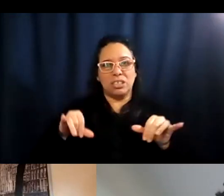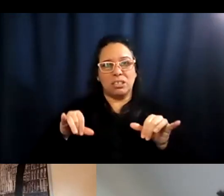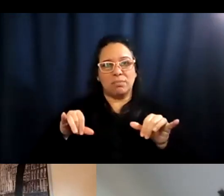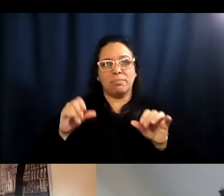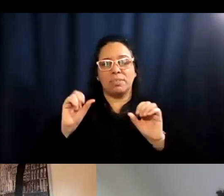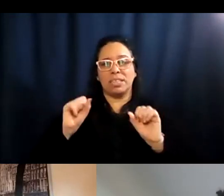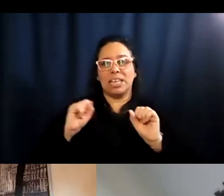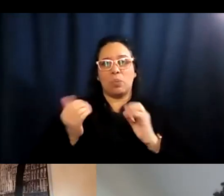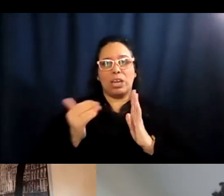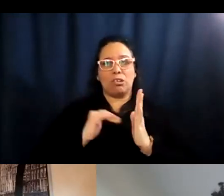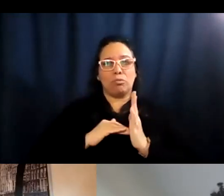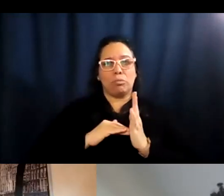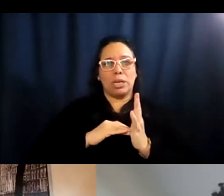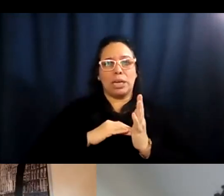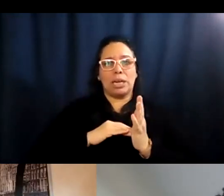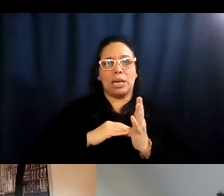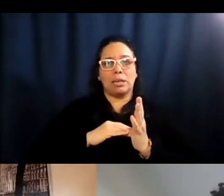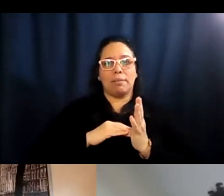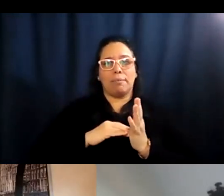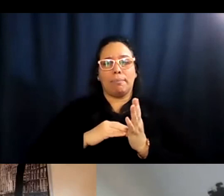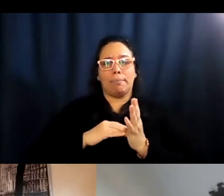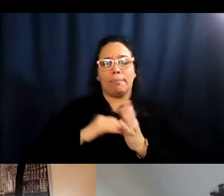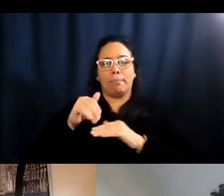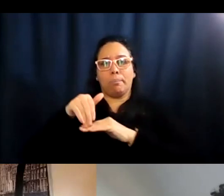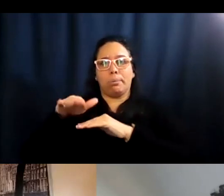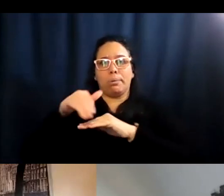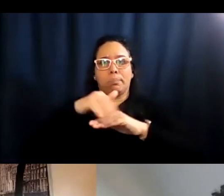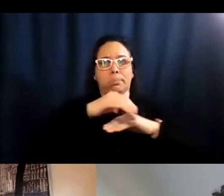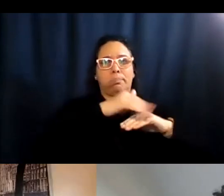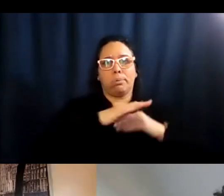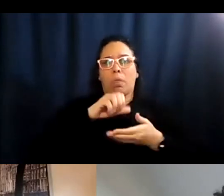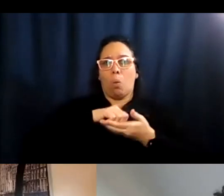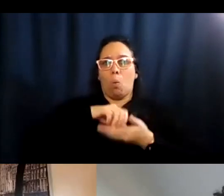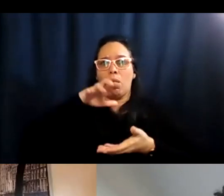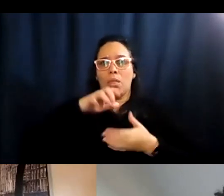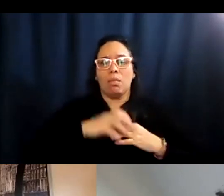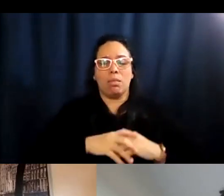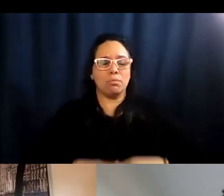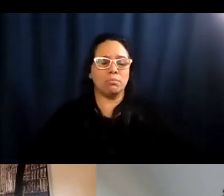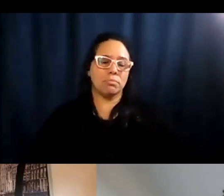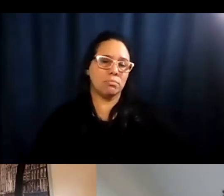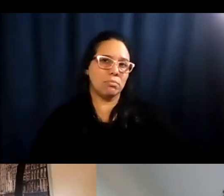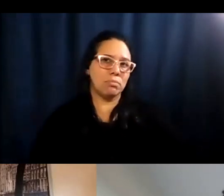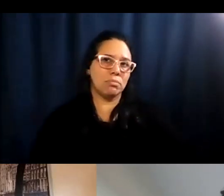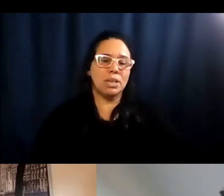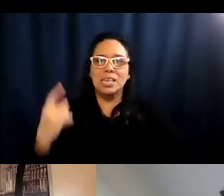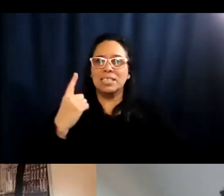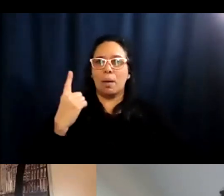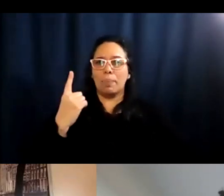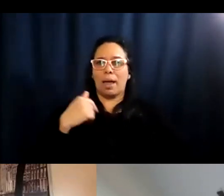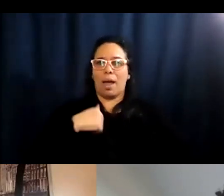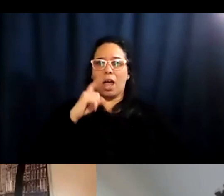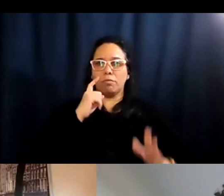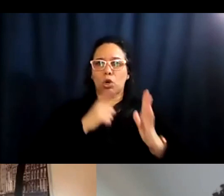reallocate some of the wealth? And also on top of that, I know like something that I've noticed just personally,